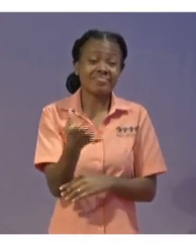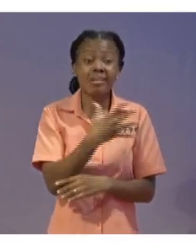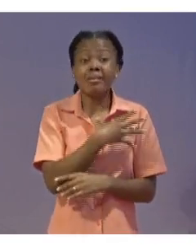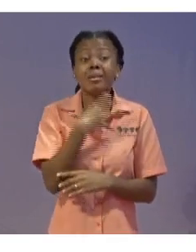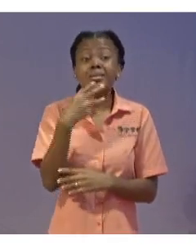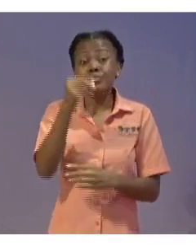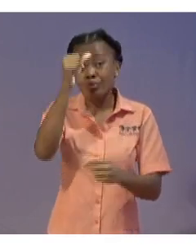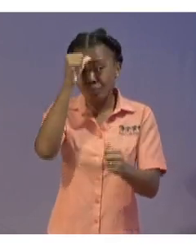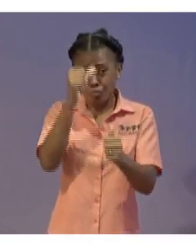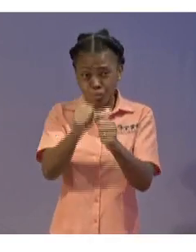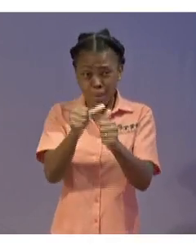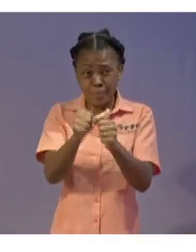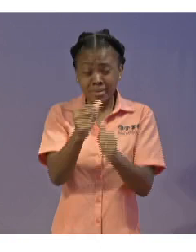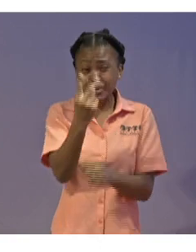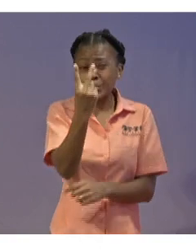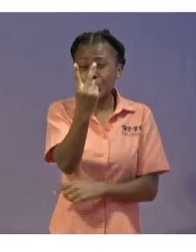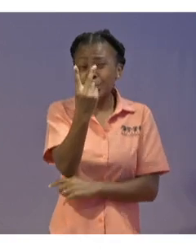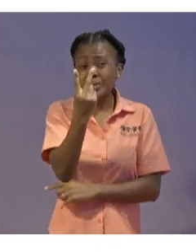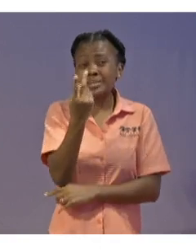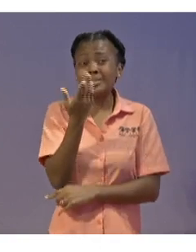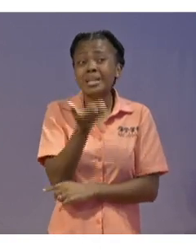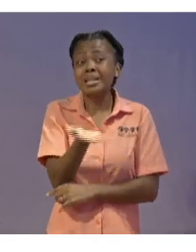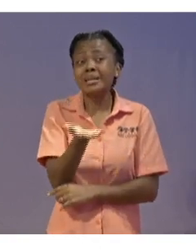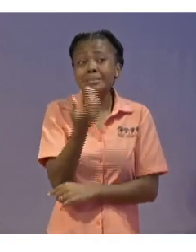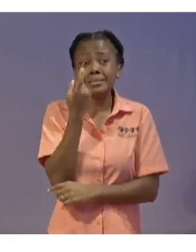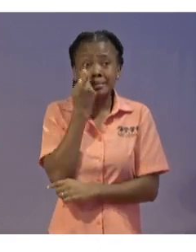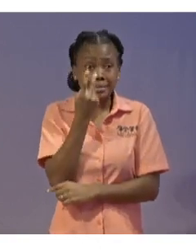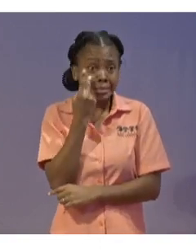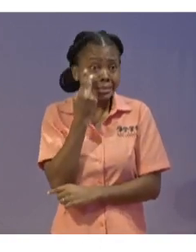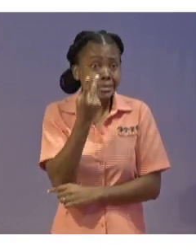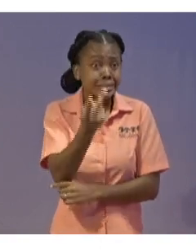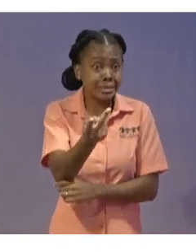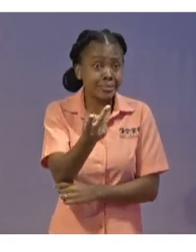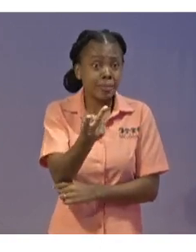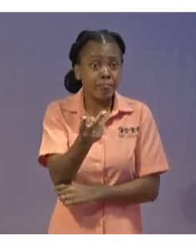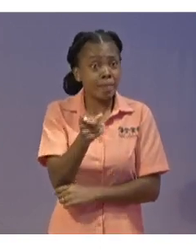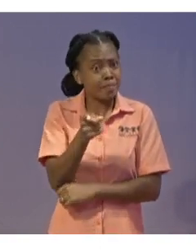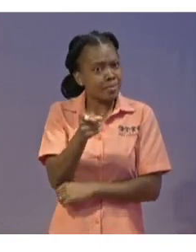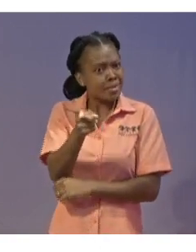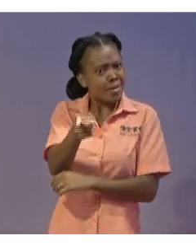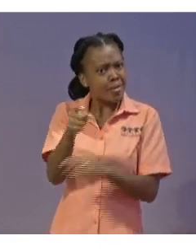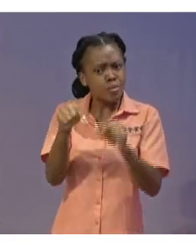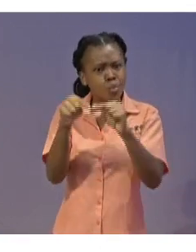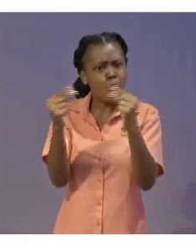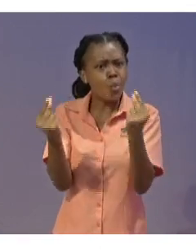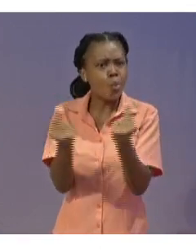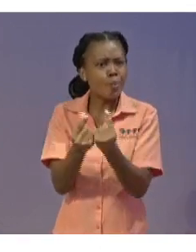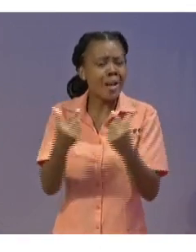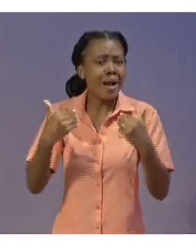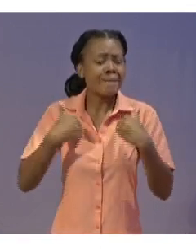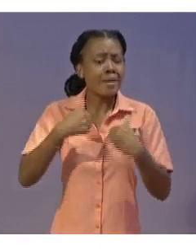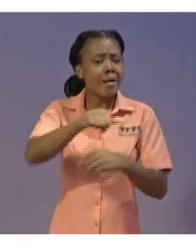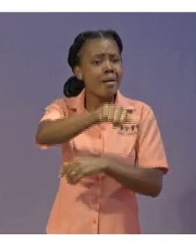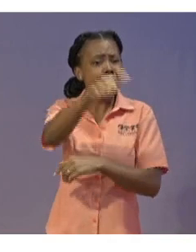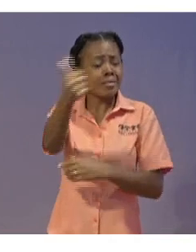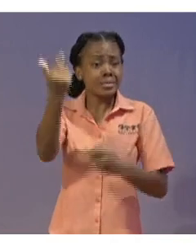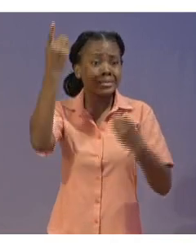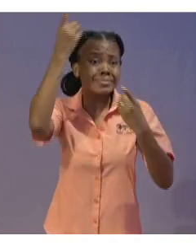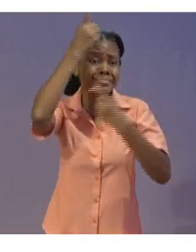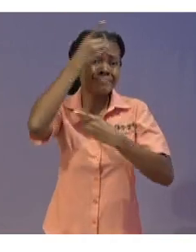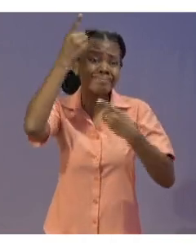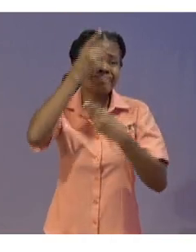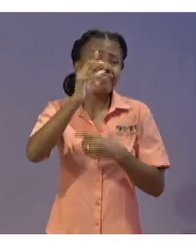that demographic. One is that there are other existing conditions, what we call pre-existing or comorbid